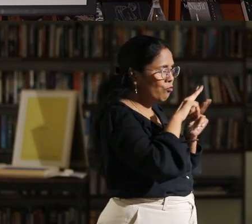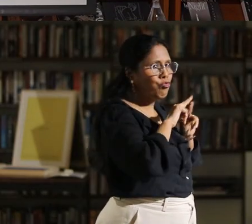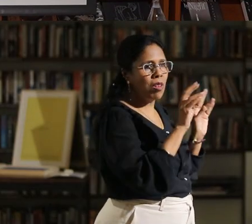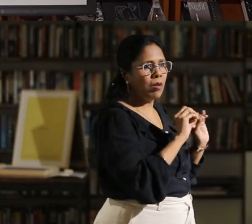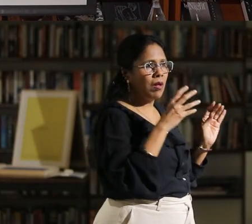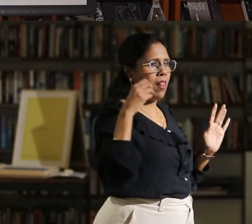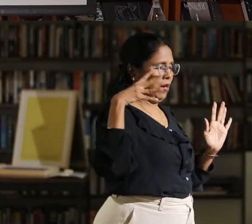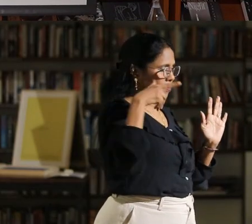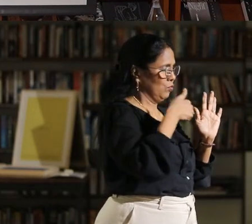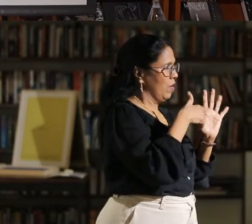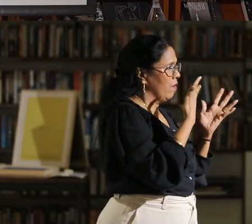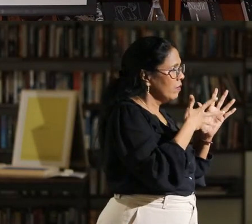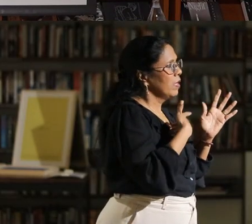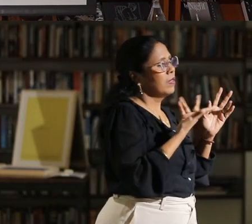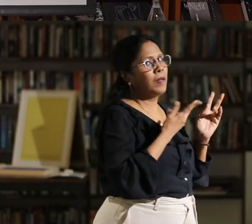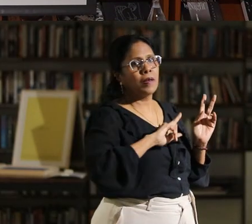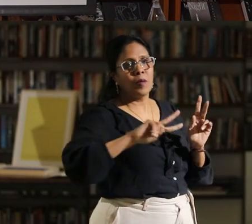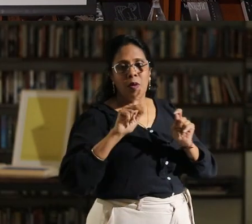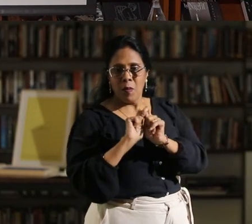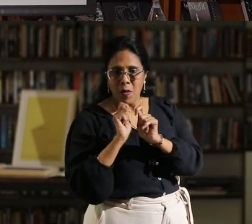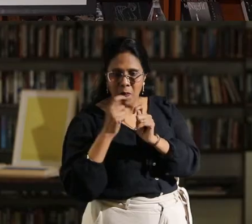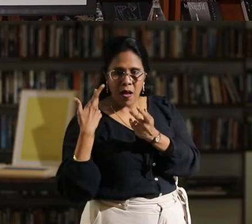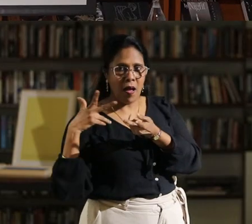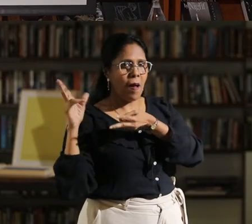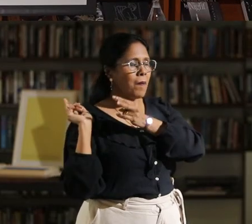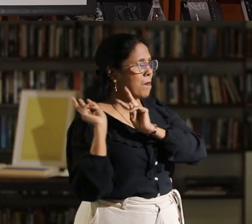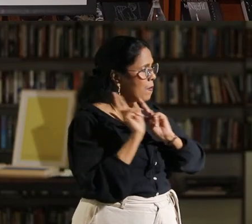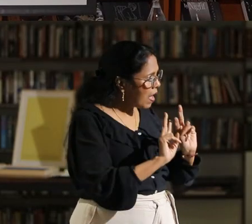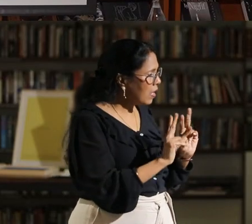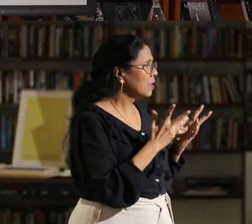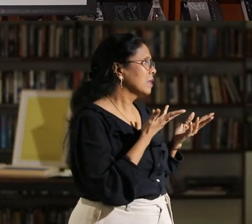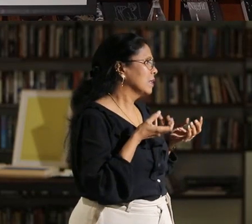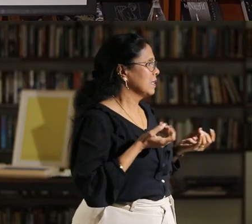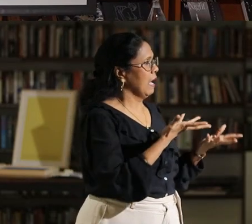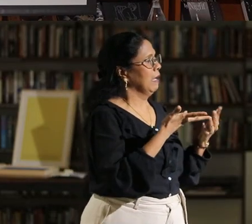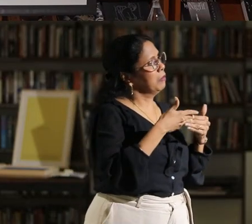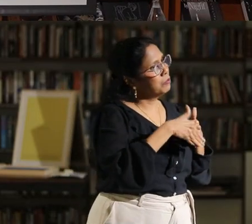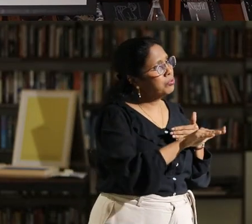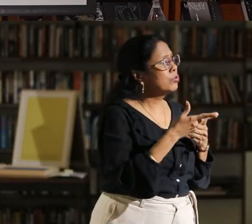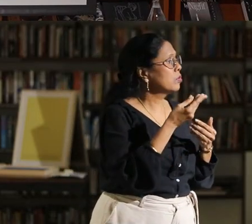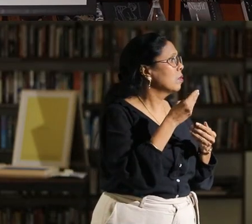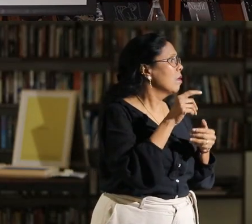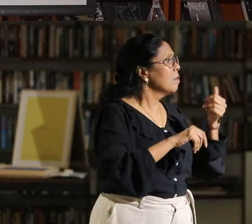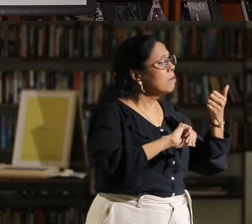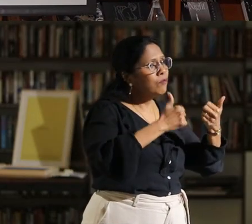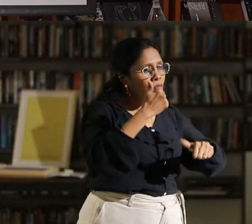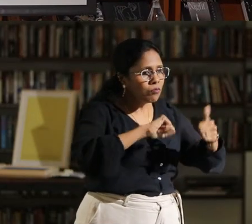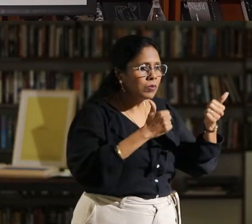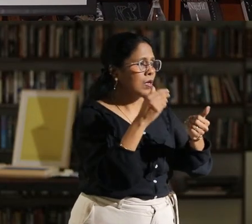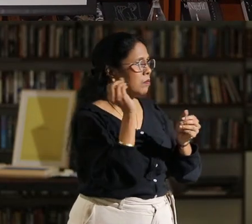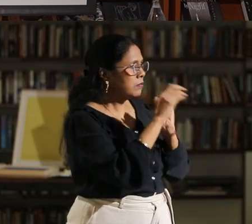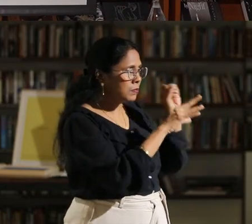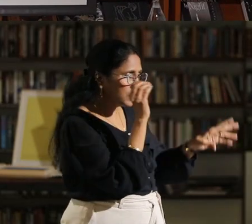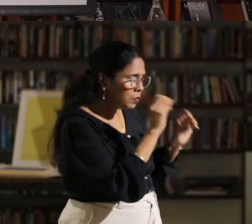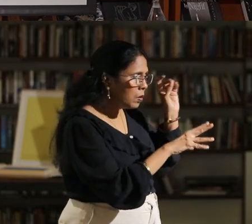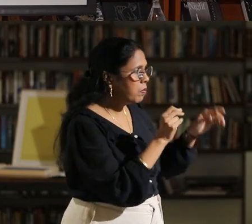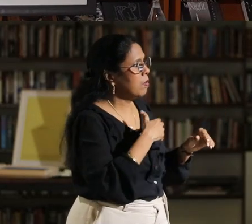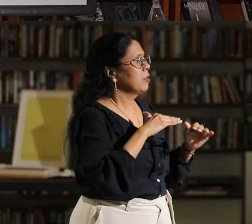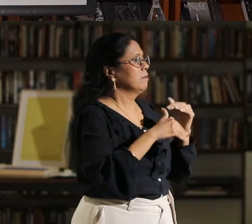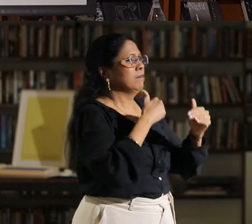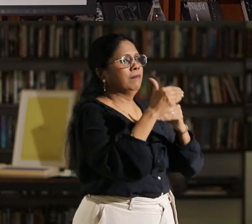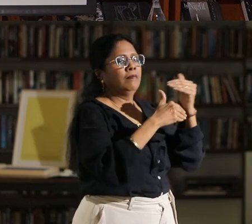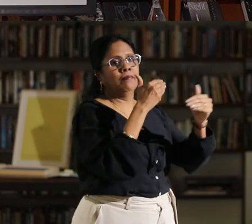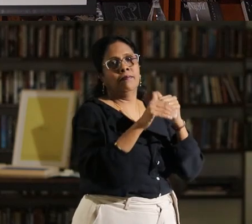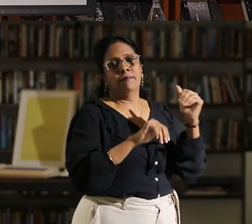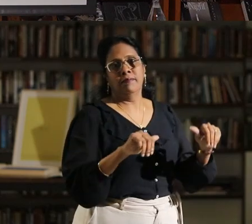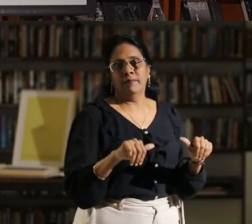like, feedback, immediate feedback, the classical good project, you get immediate feedback. So all of that happened. But as a result, it ended